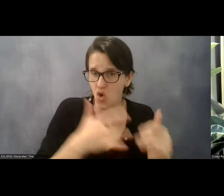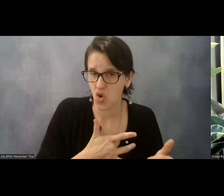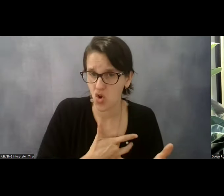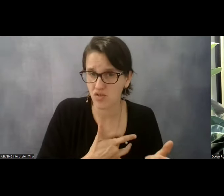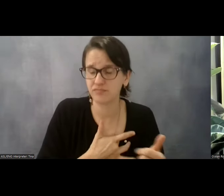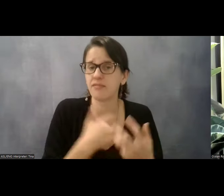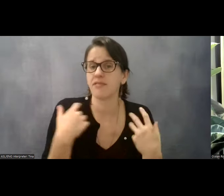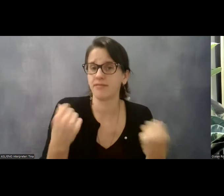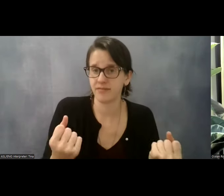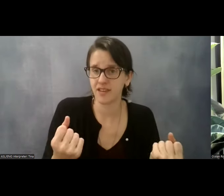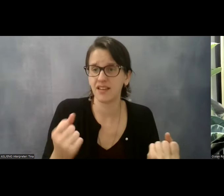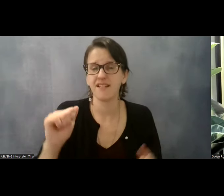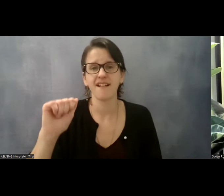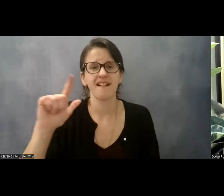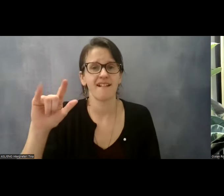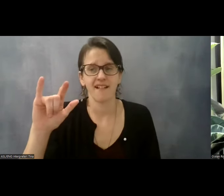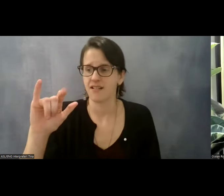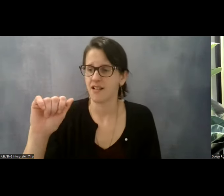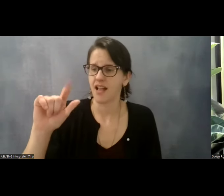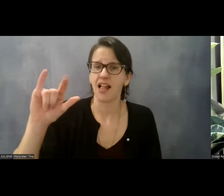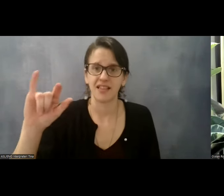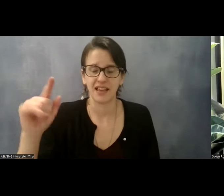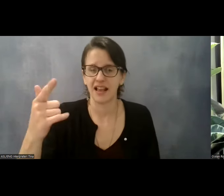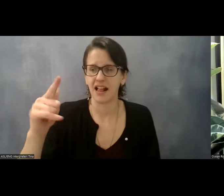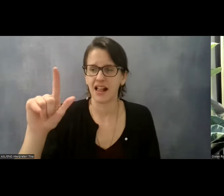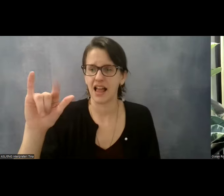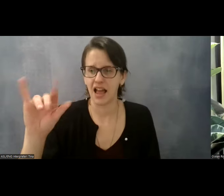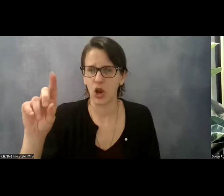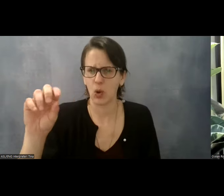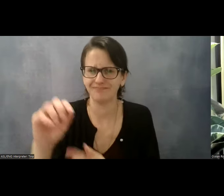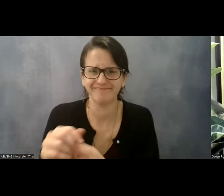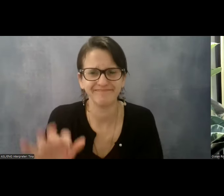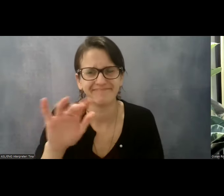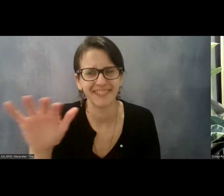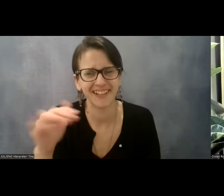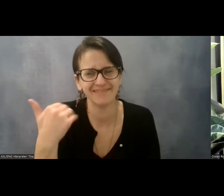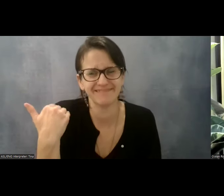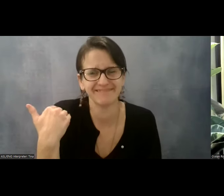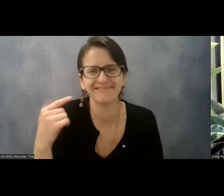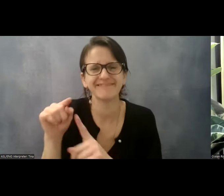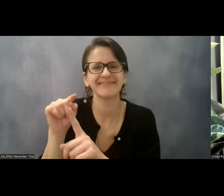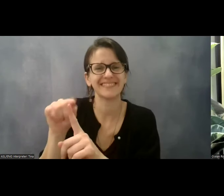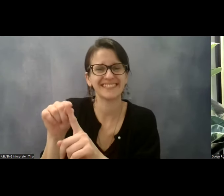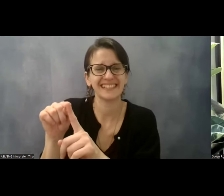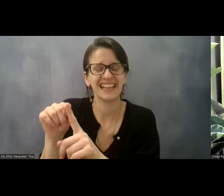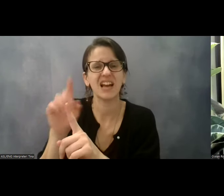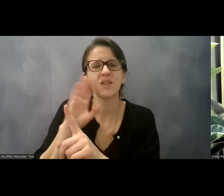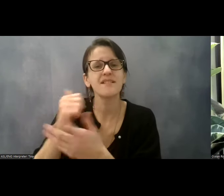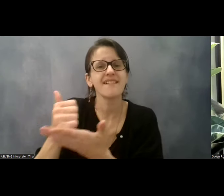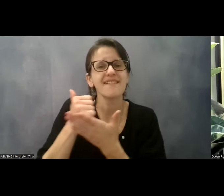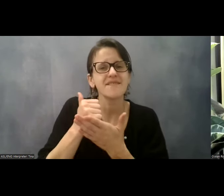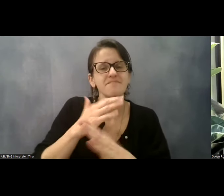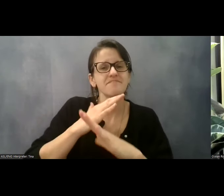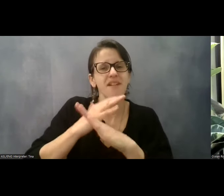shown to help prevent blood clots, lower triglyceride levels, prevent plaque buildup in your arteries, and they've